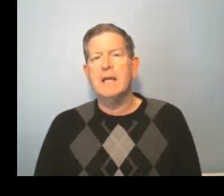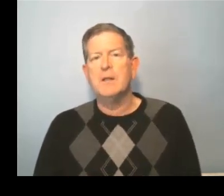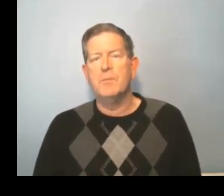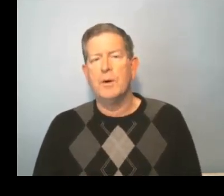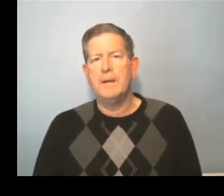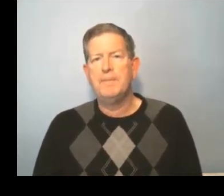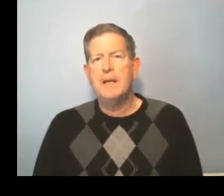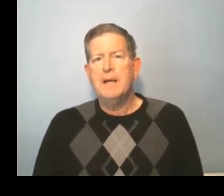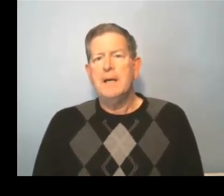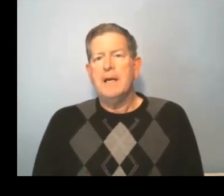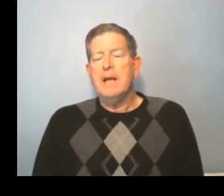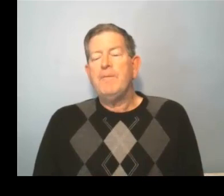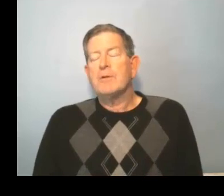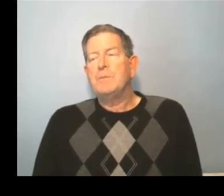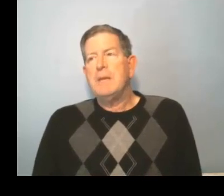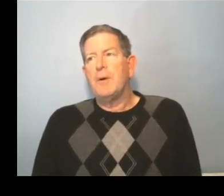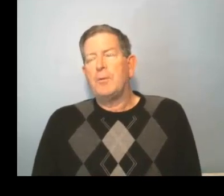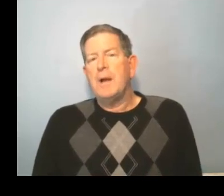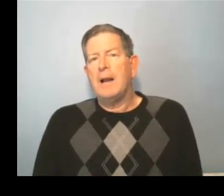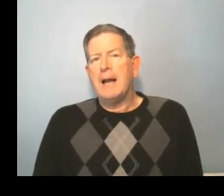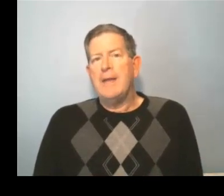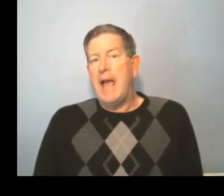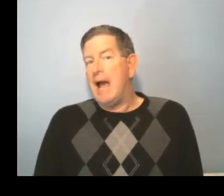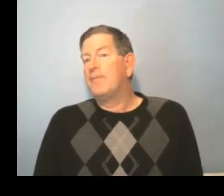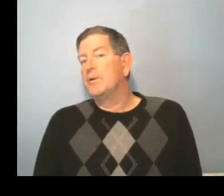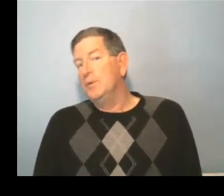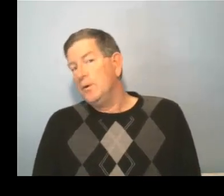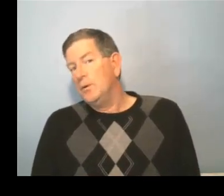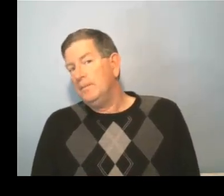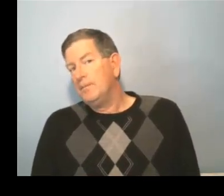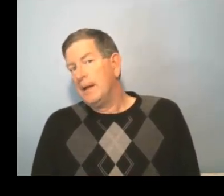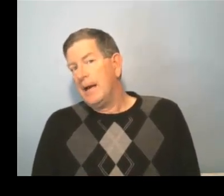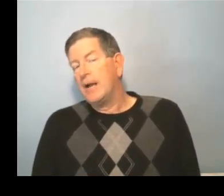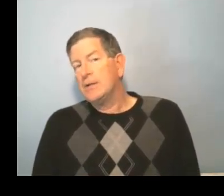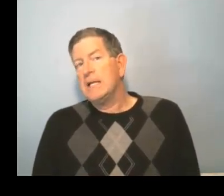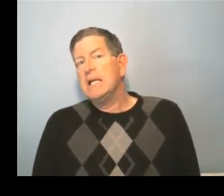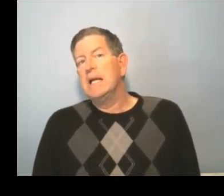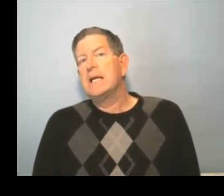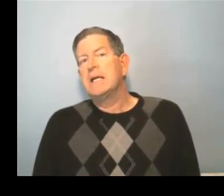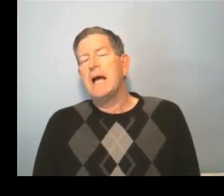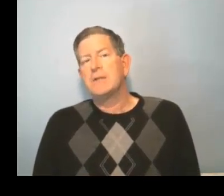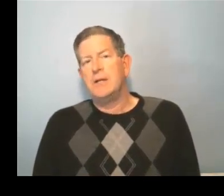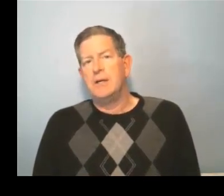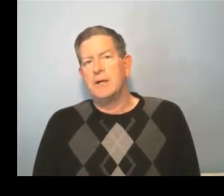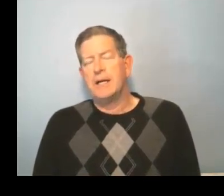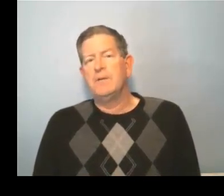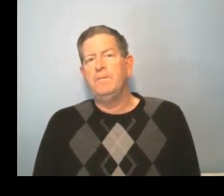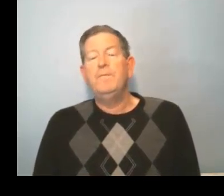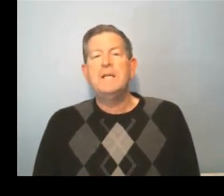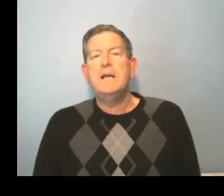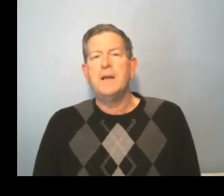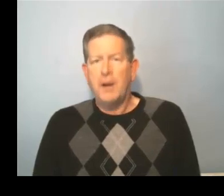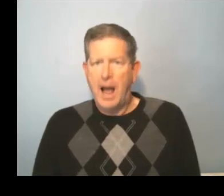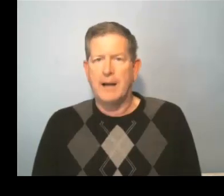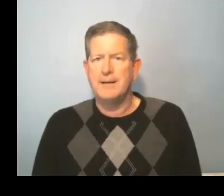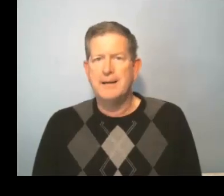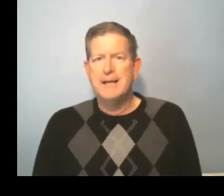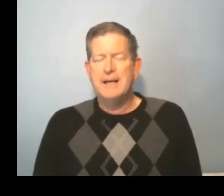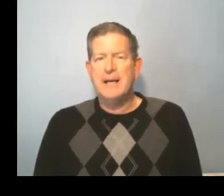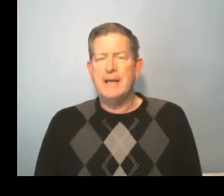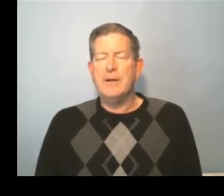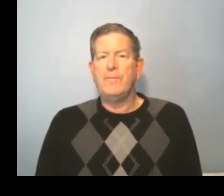sense of in the morning. If I was speaking about 3 o'clock in the afternoon, I could say il est 15 heures. It's 15